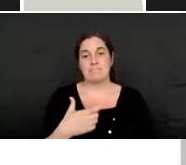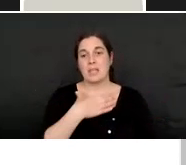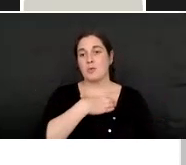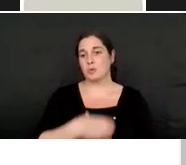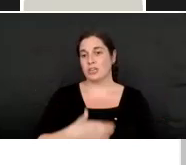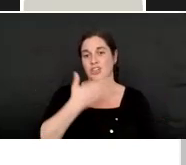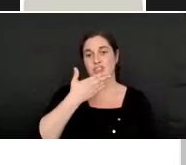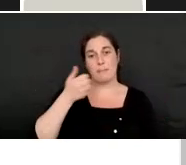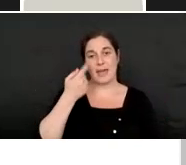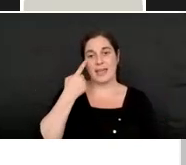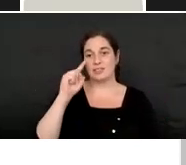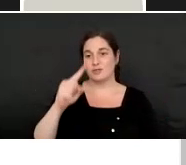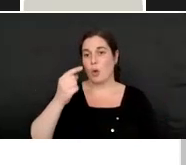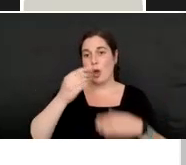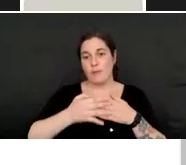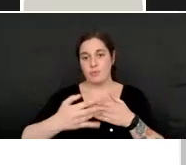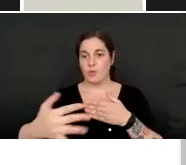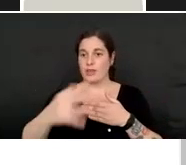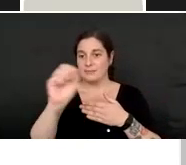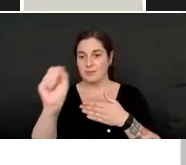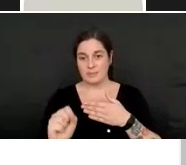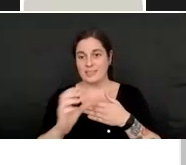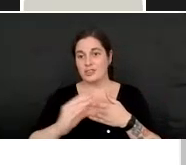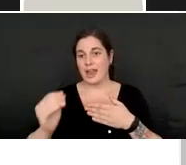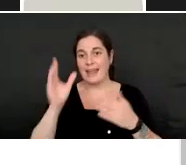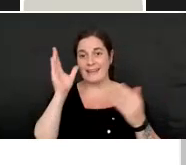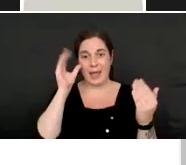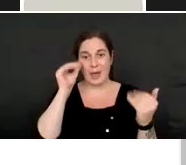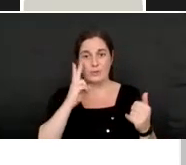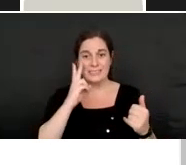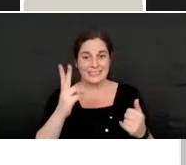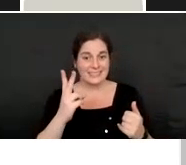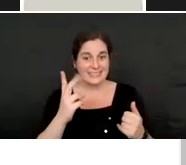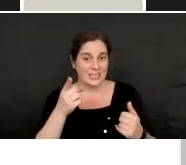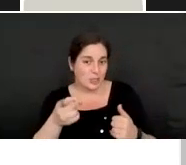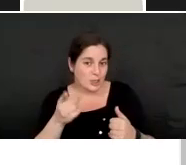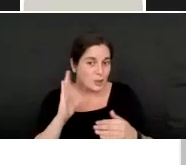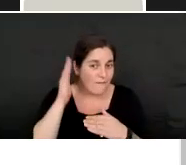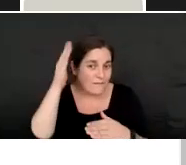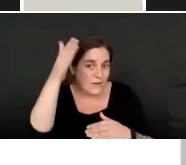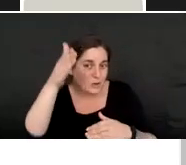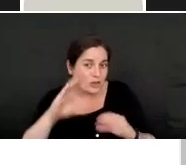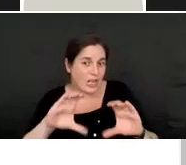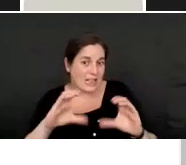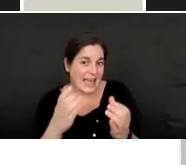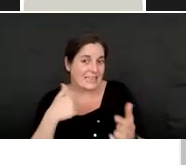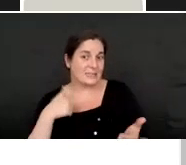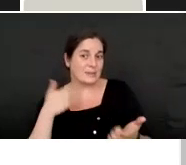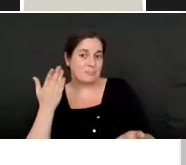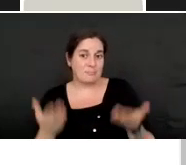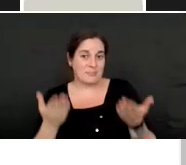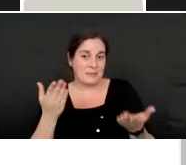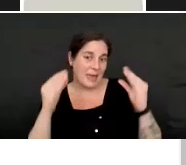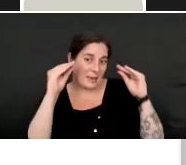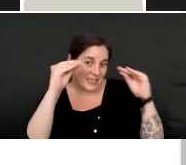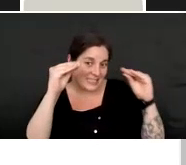your remaining assignments, and I hope to see you in some future classes that I might have the opportunity